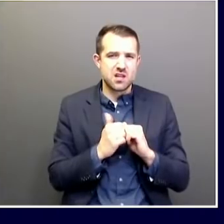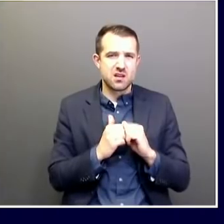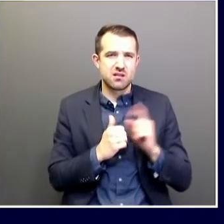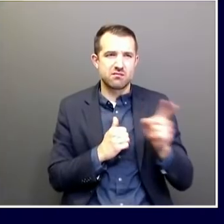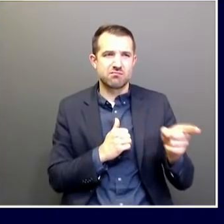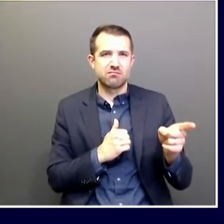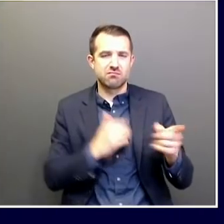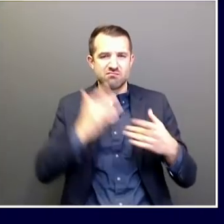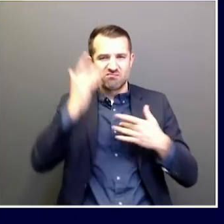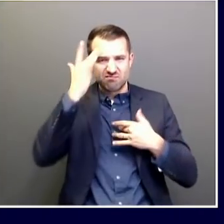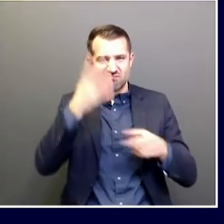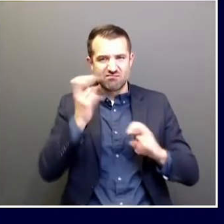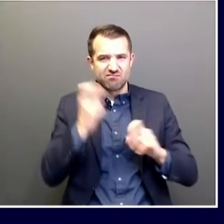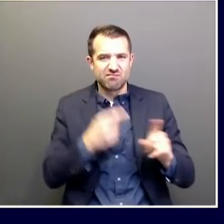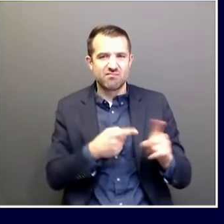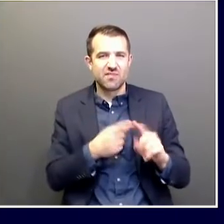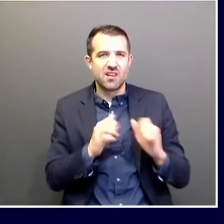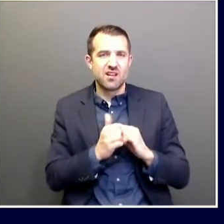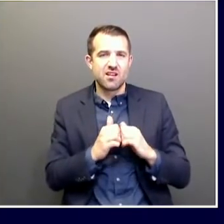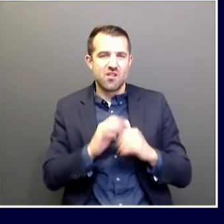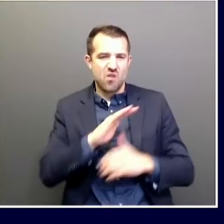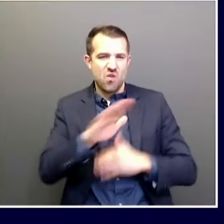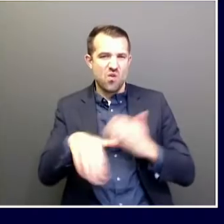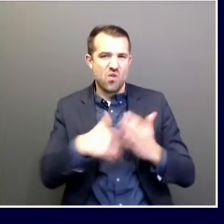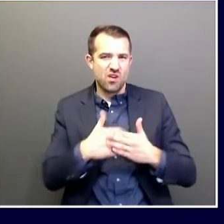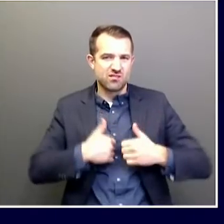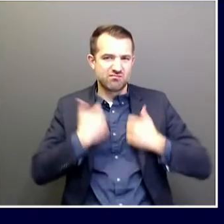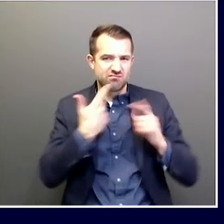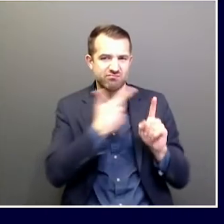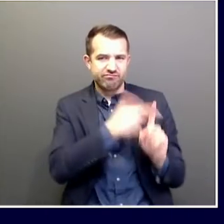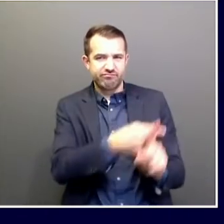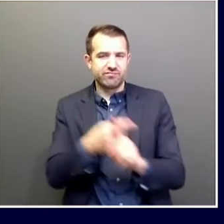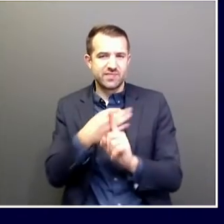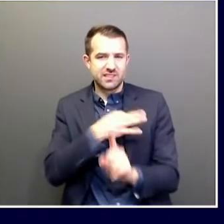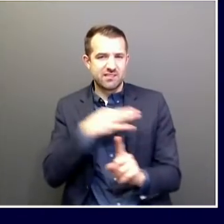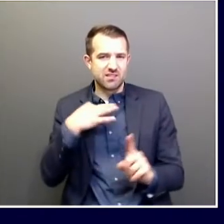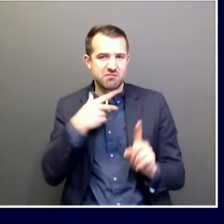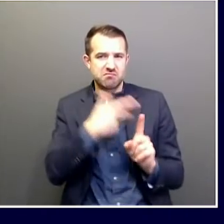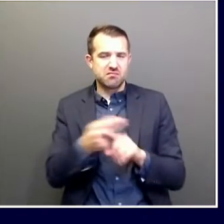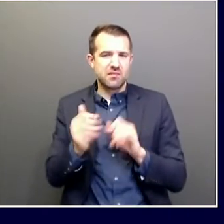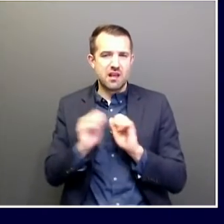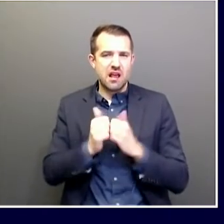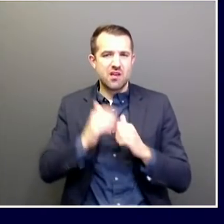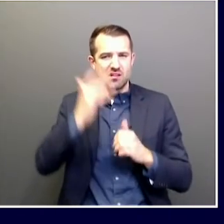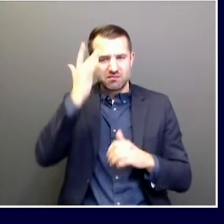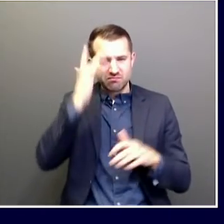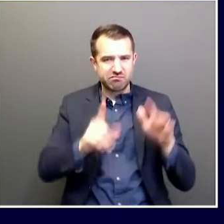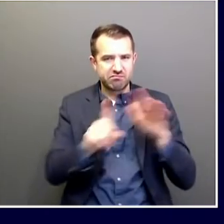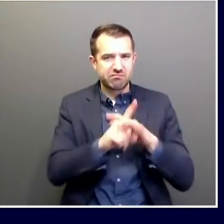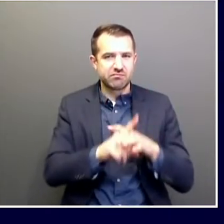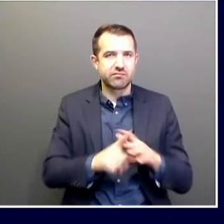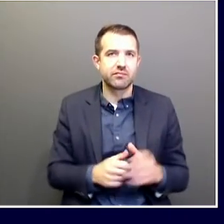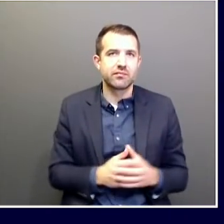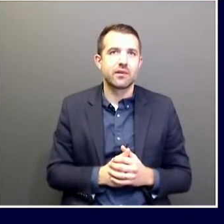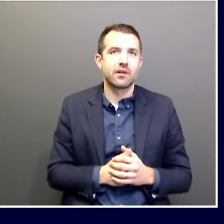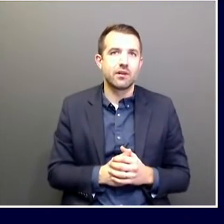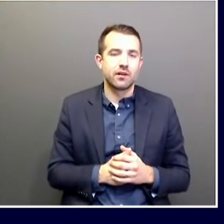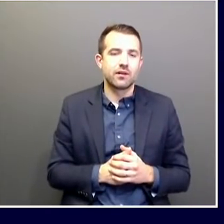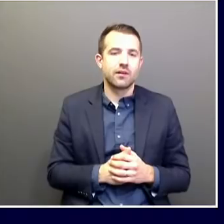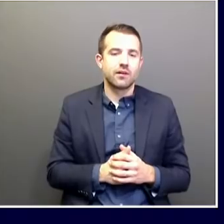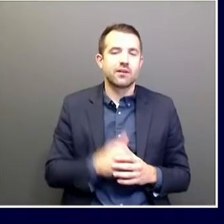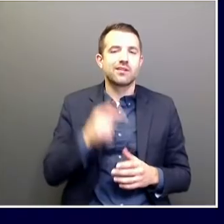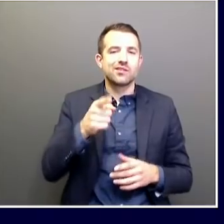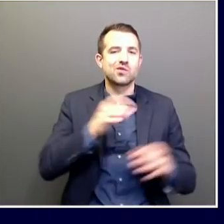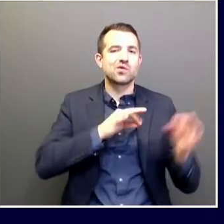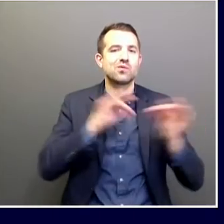why is this happening? And I remember you mentioning at the beginning of today's briefing that because we had so many people vaccinated so